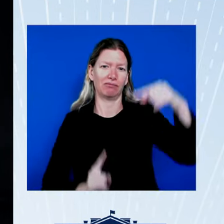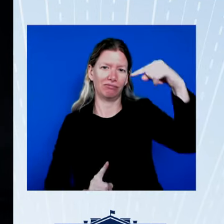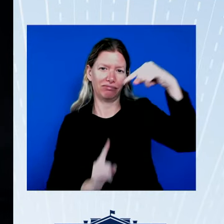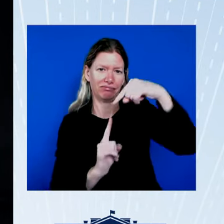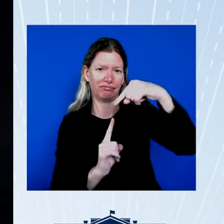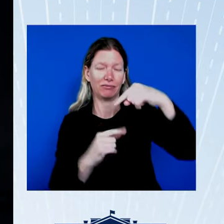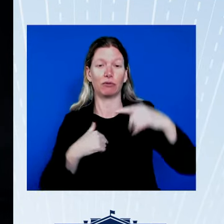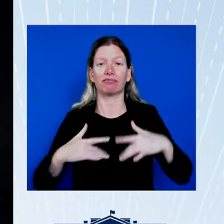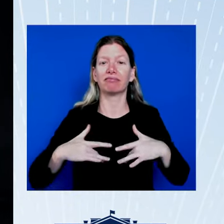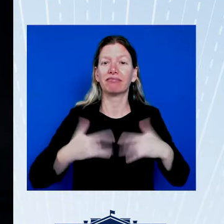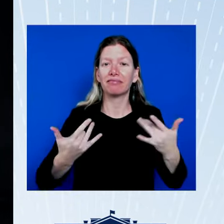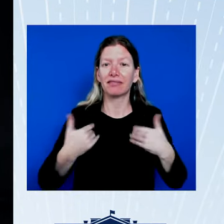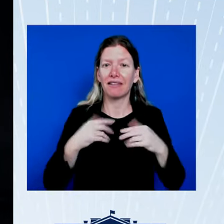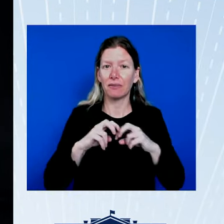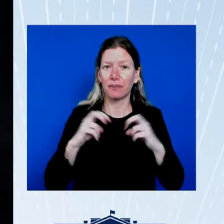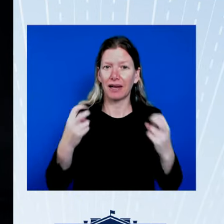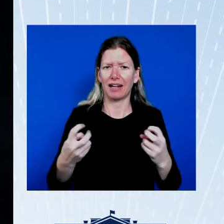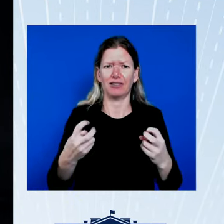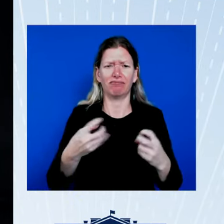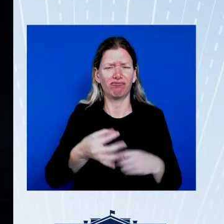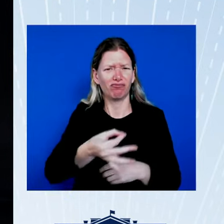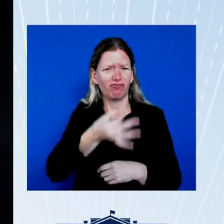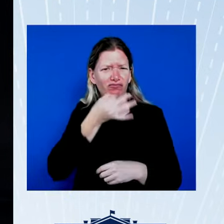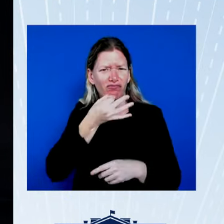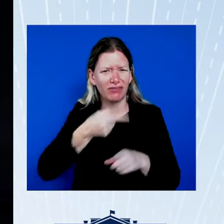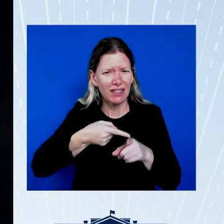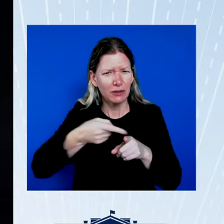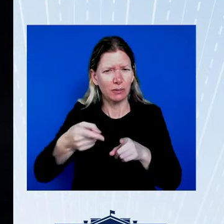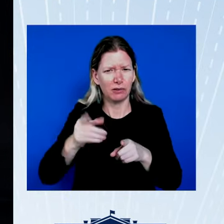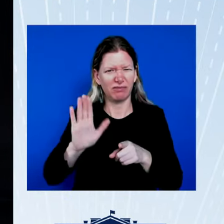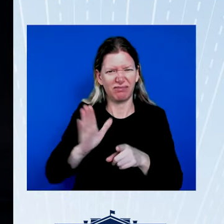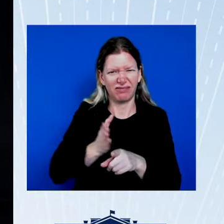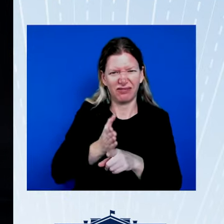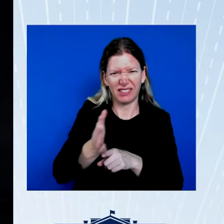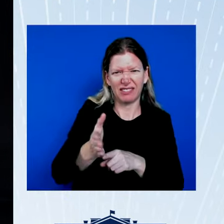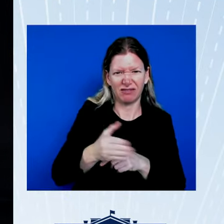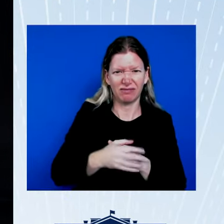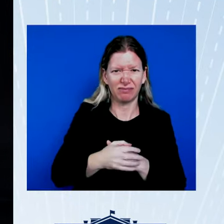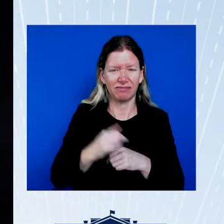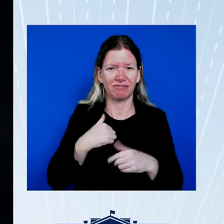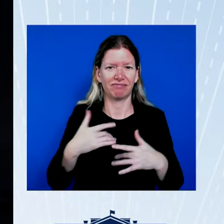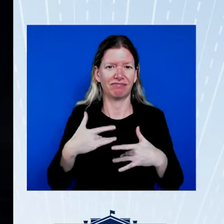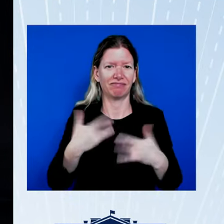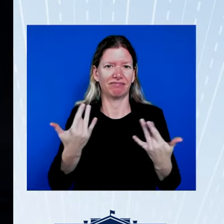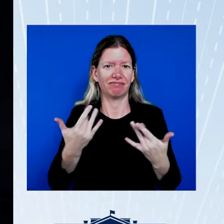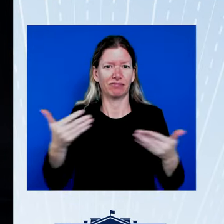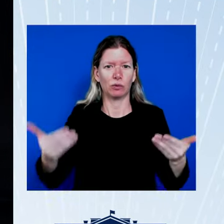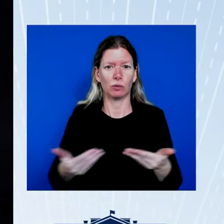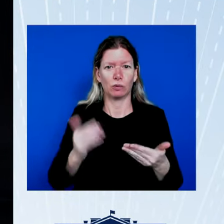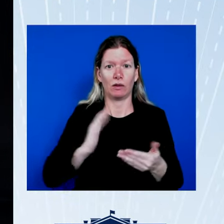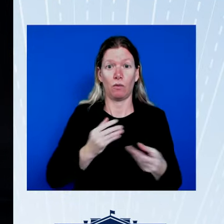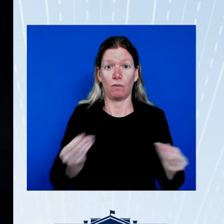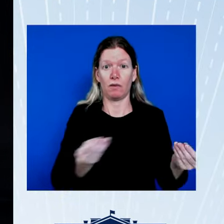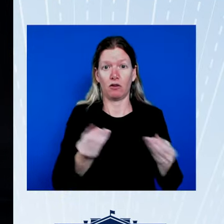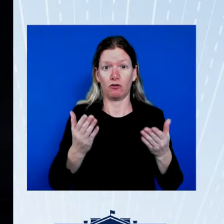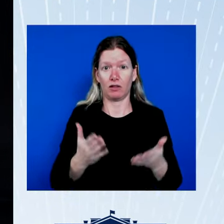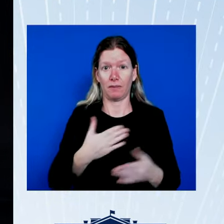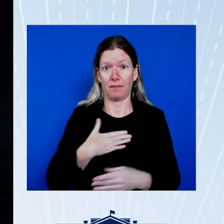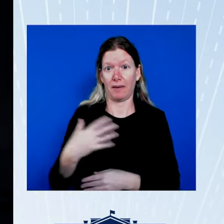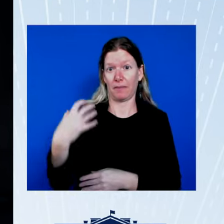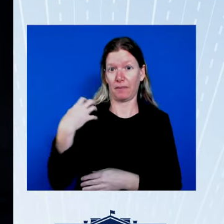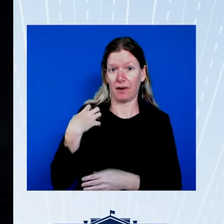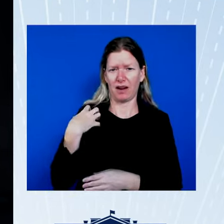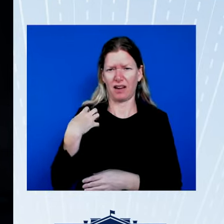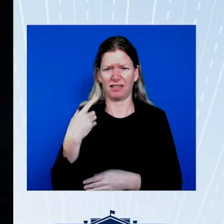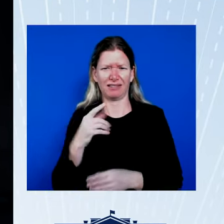delighted to introduce our moderator, my boss, fearless leader, the chair of the Council on Environmental Quality, Chair Brenda Mallory, and our